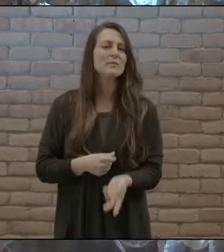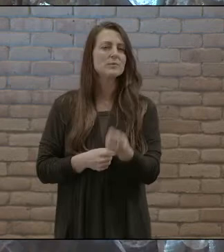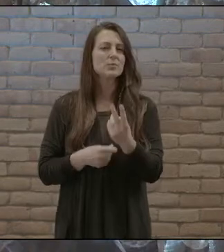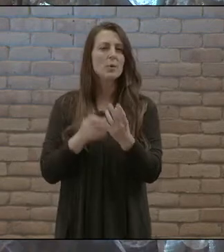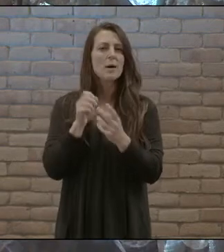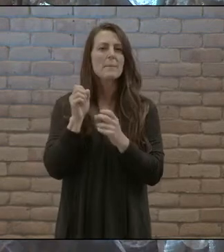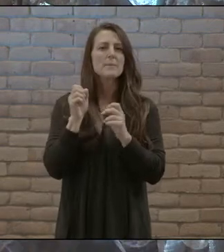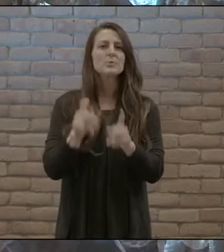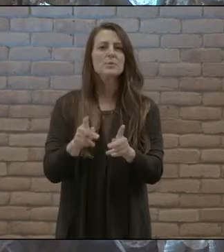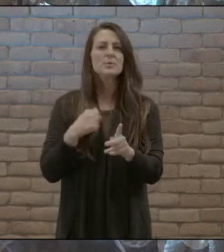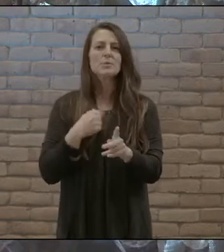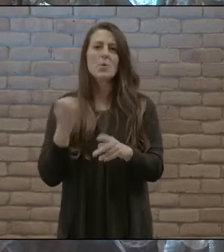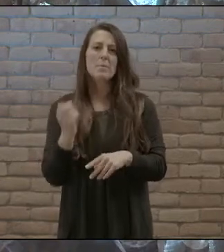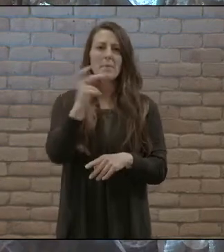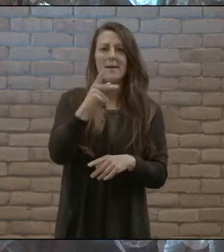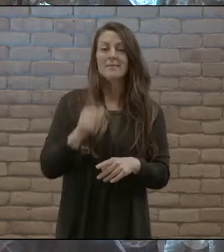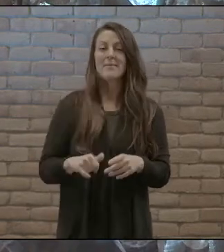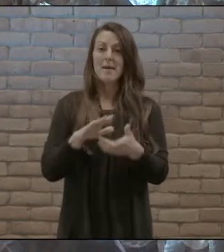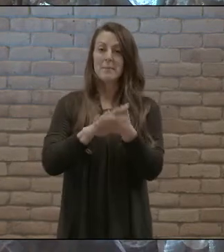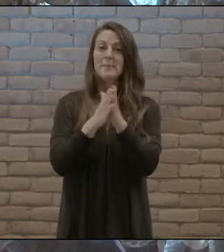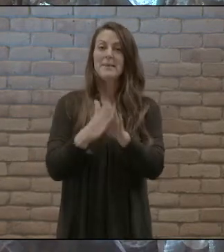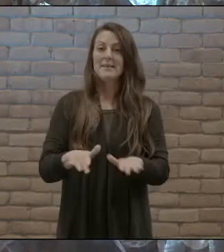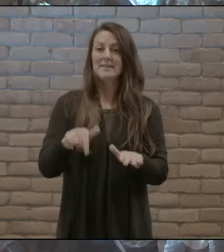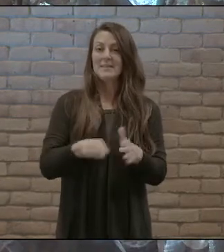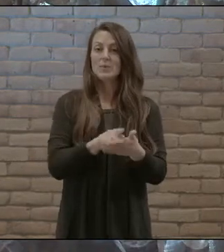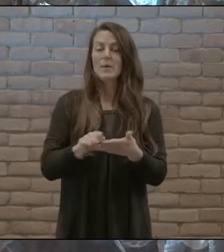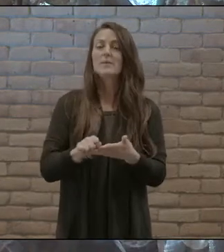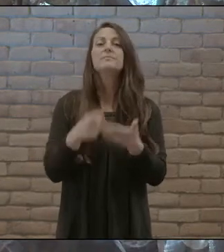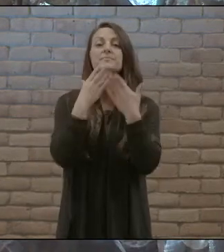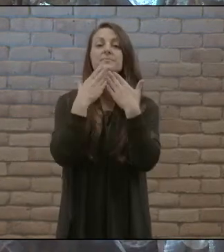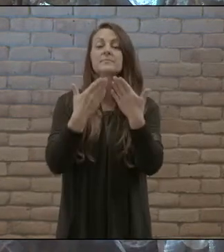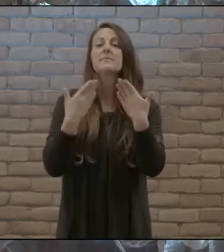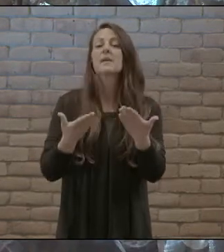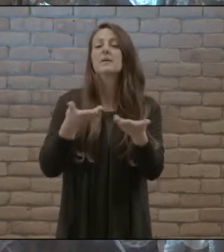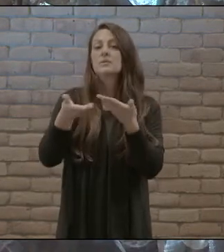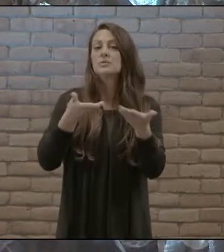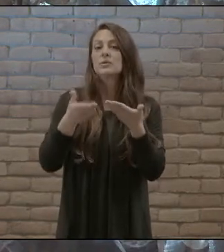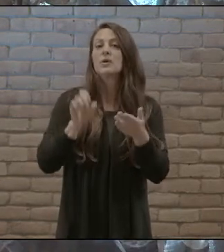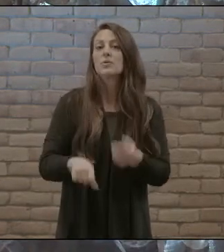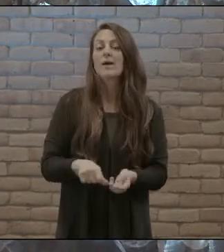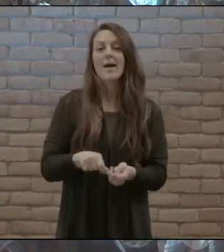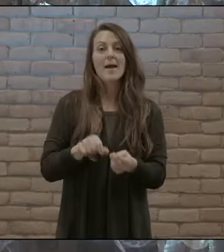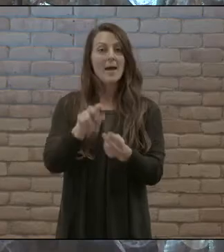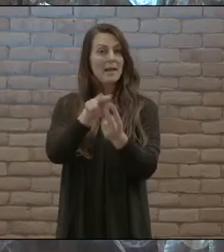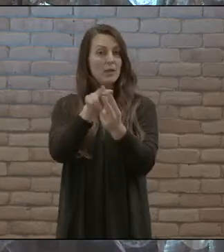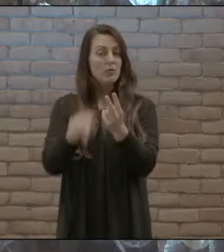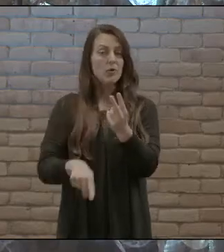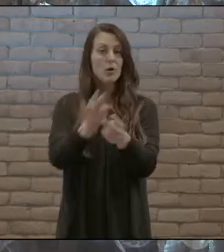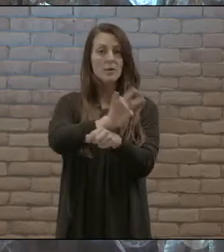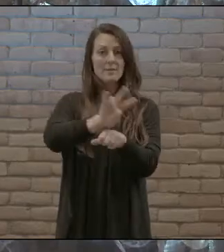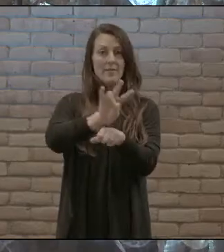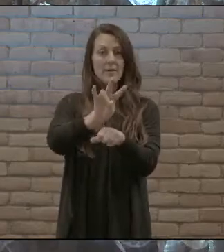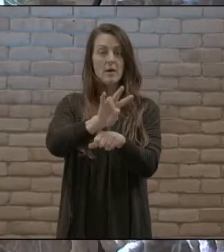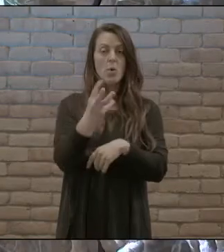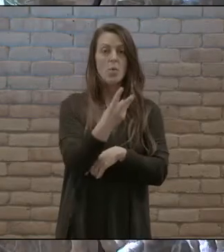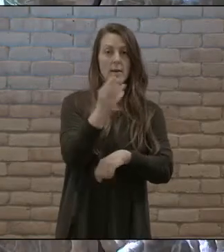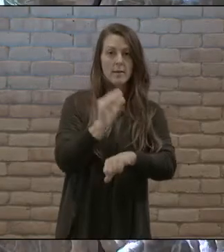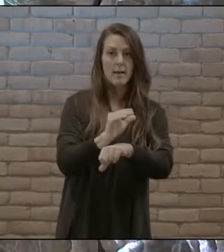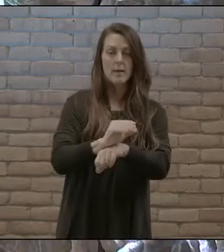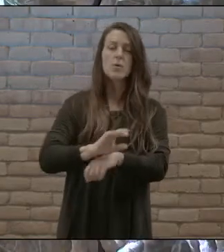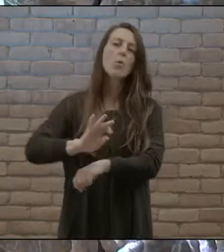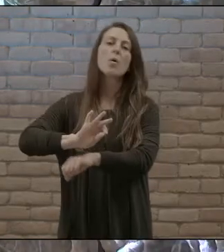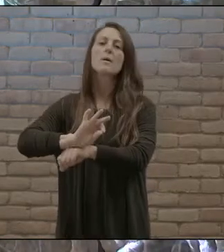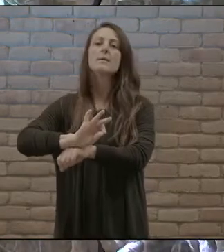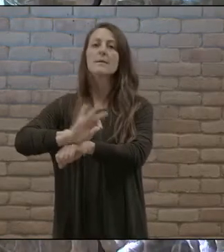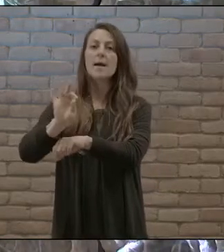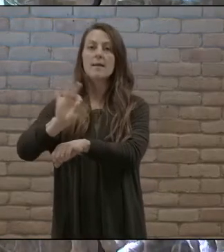to go back to that source of peace this week. For our Thanksgiving service, you can join us either at 7 o'clock on Wednesday night or at 9